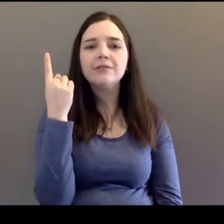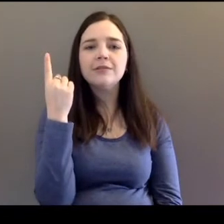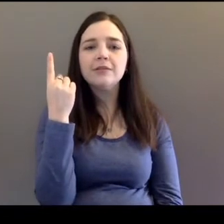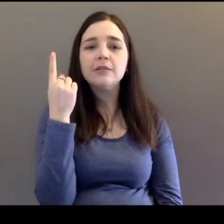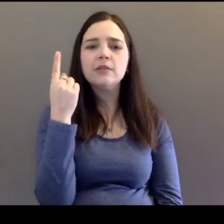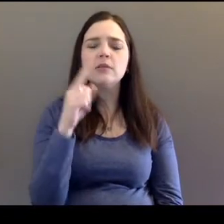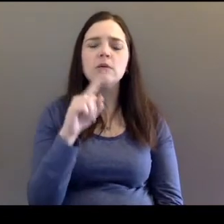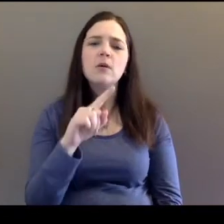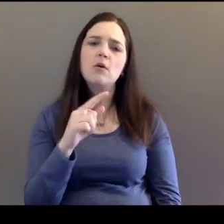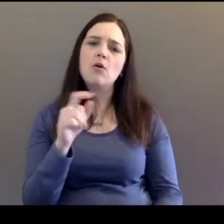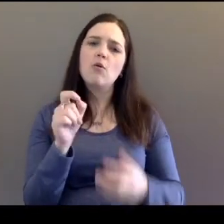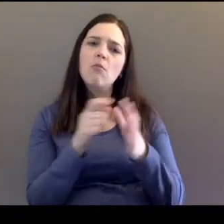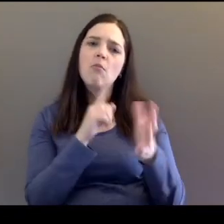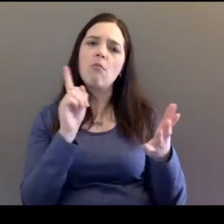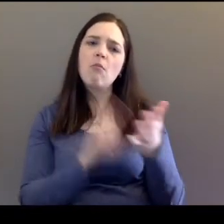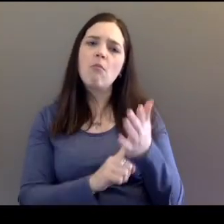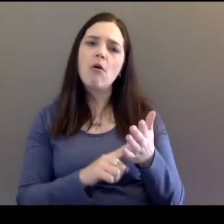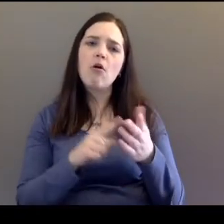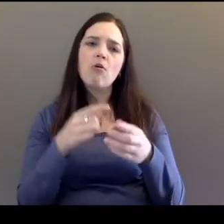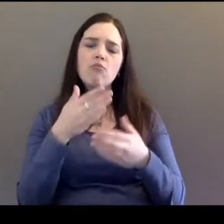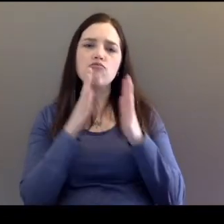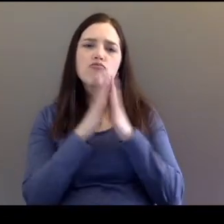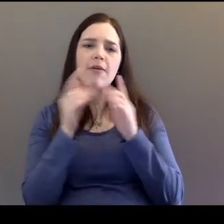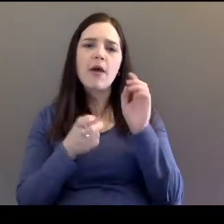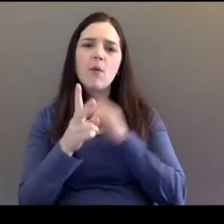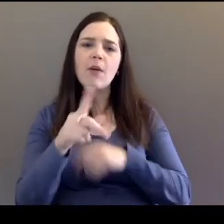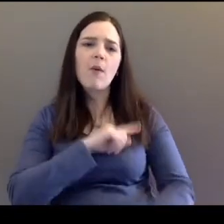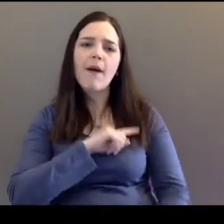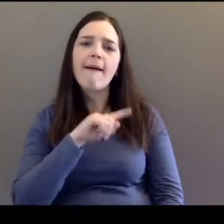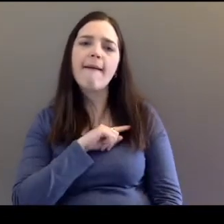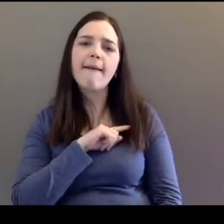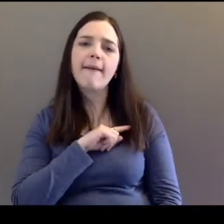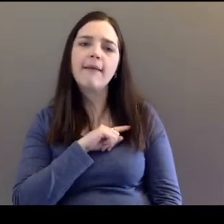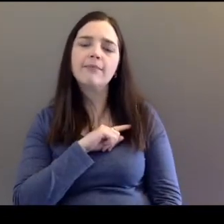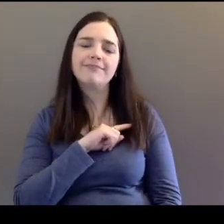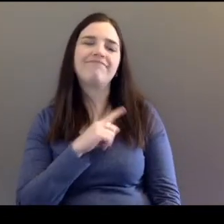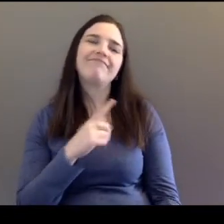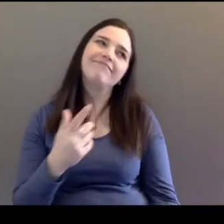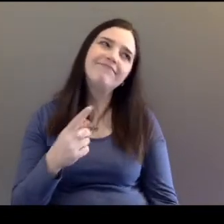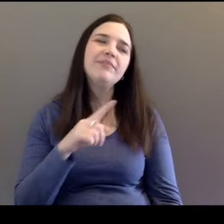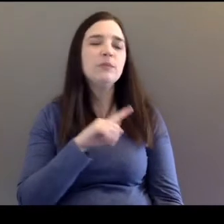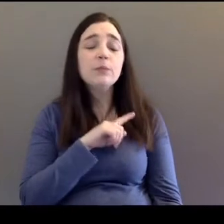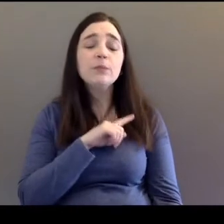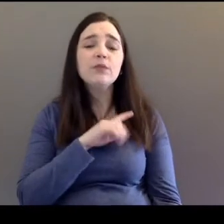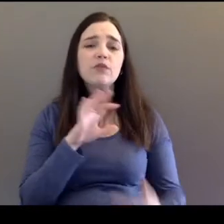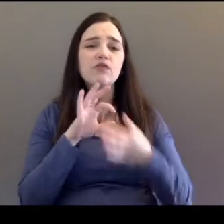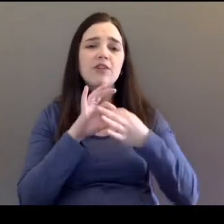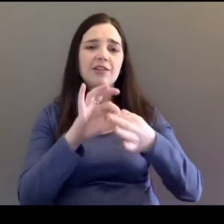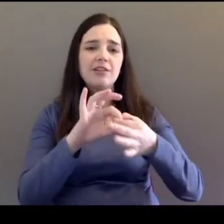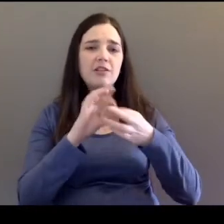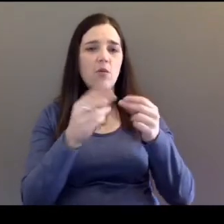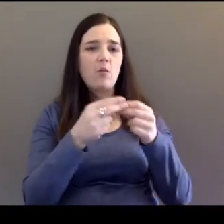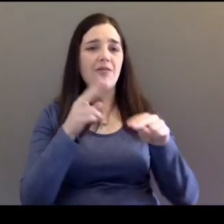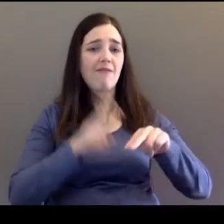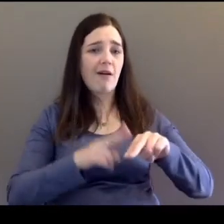Why did Paul pray like that? For this simple reason, because a relationship with the Father that lets you know his